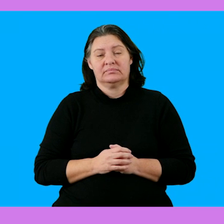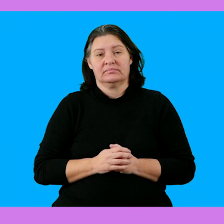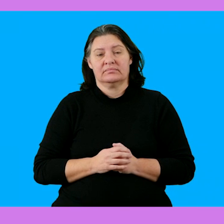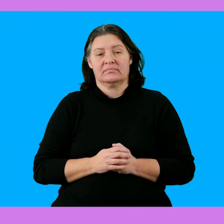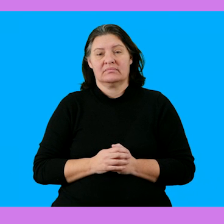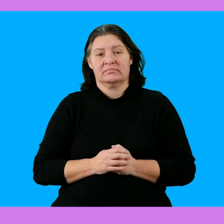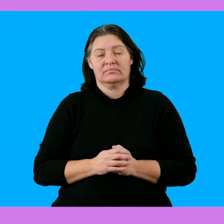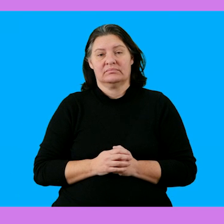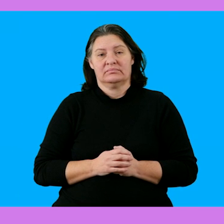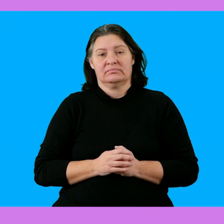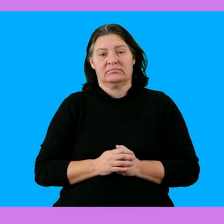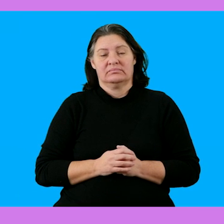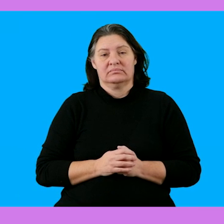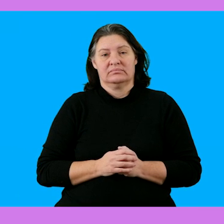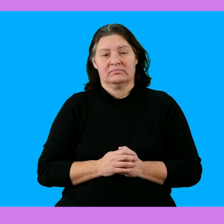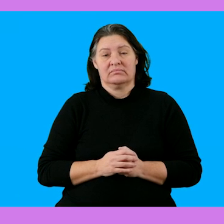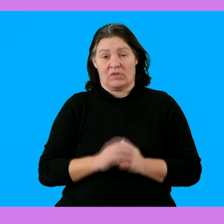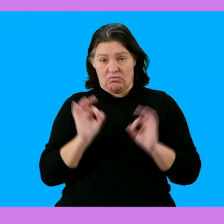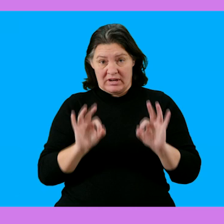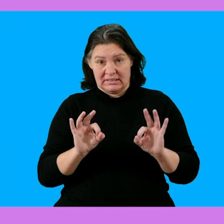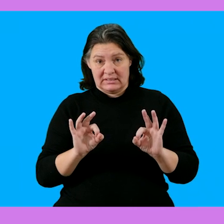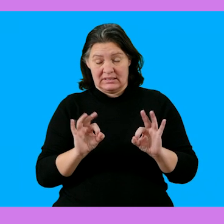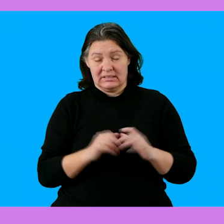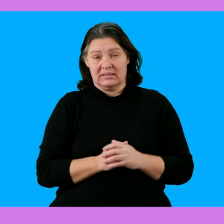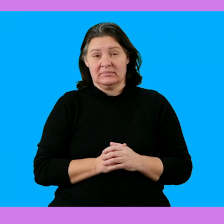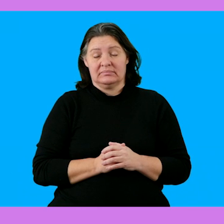that's added to the salary, right?